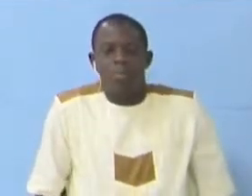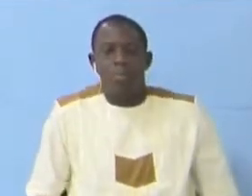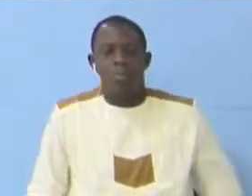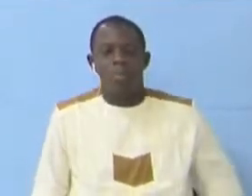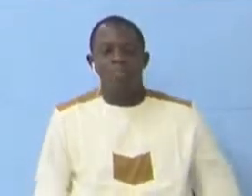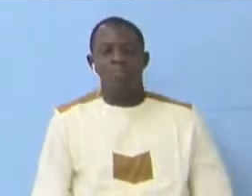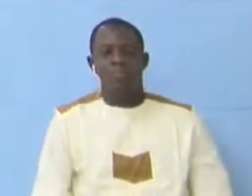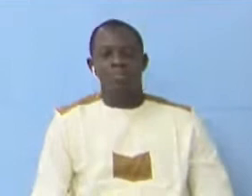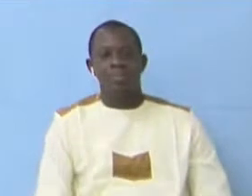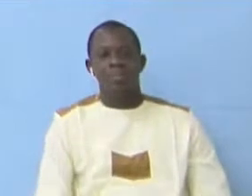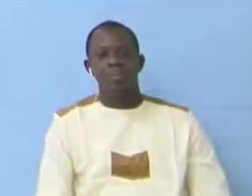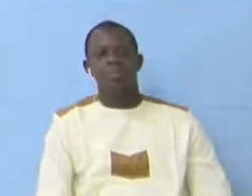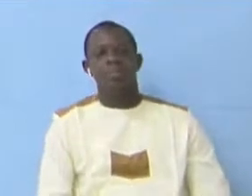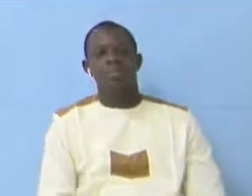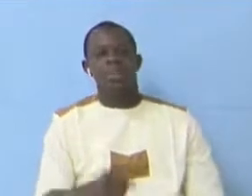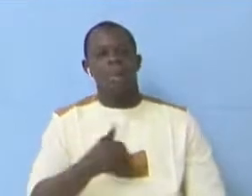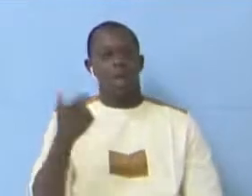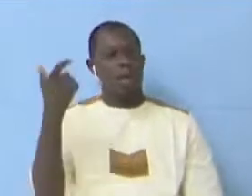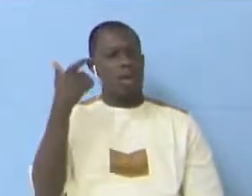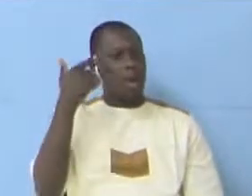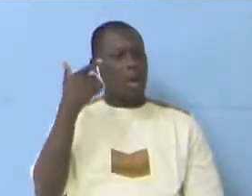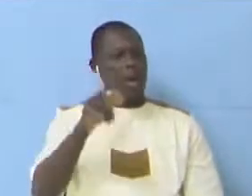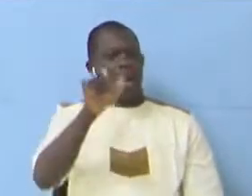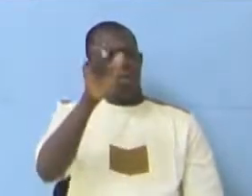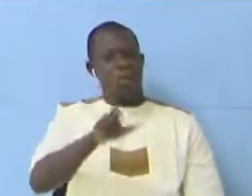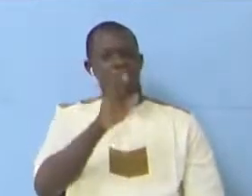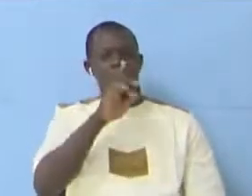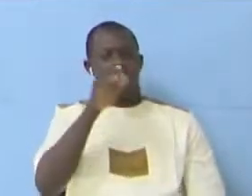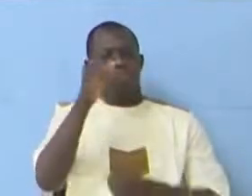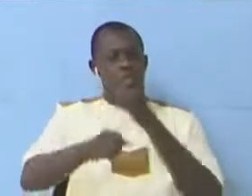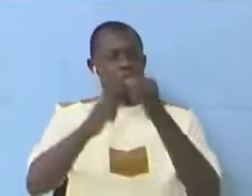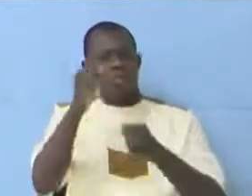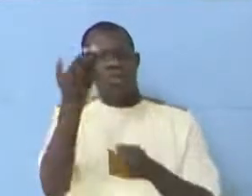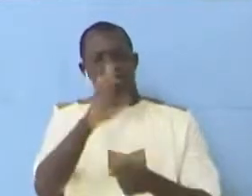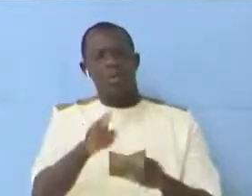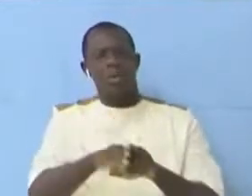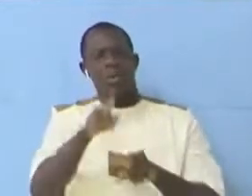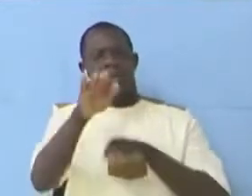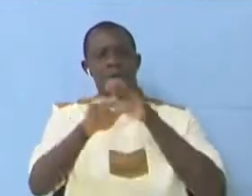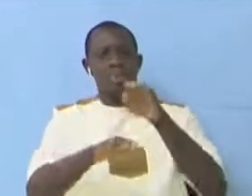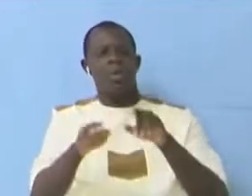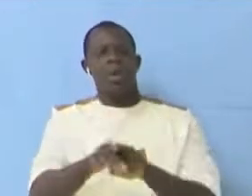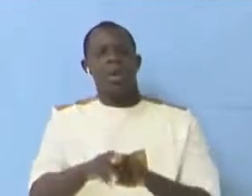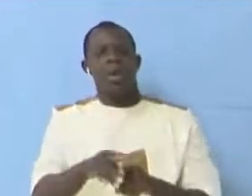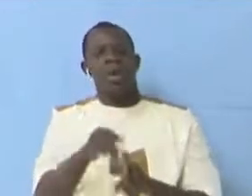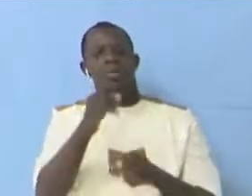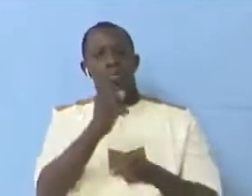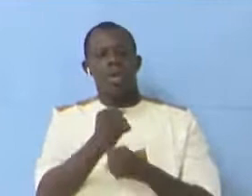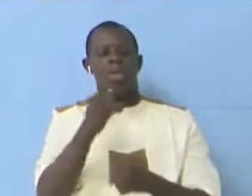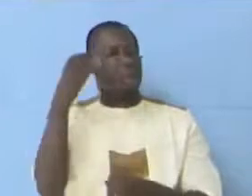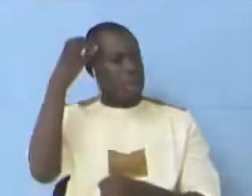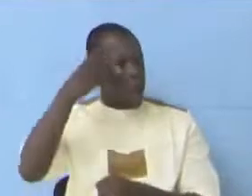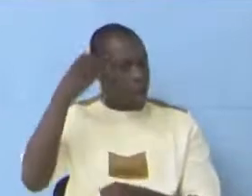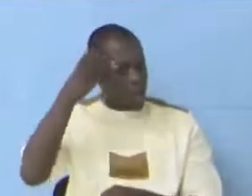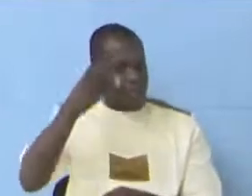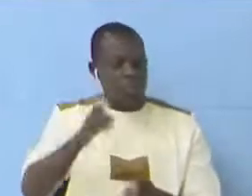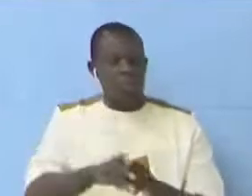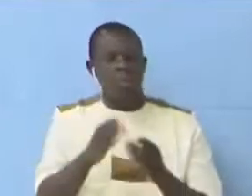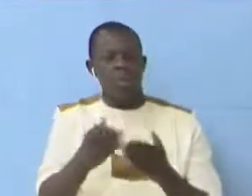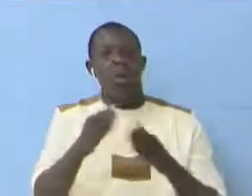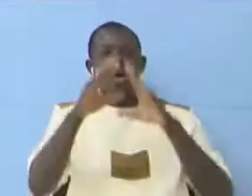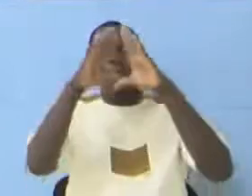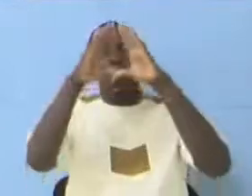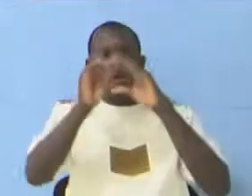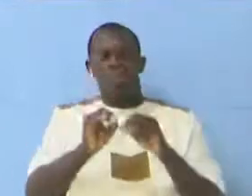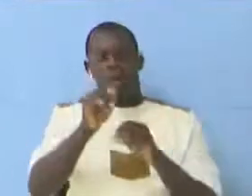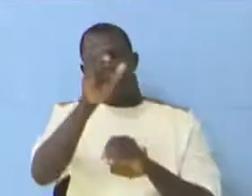I heard somebody running on the stairs and whistled. The officer who was